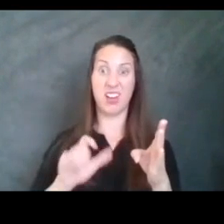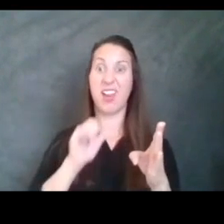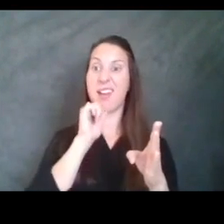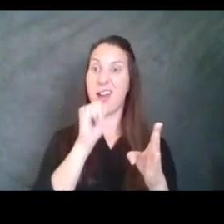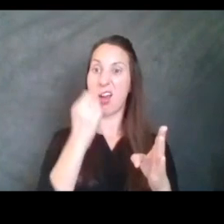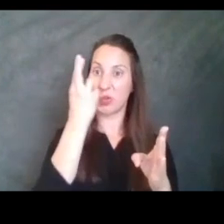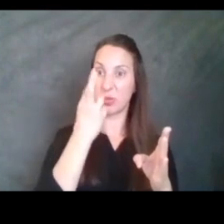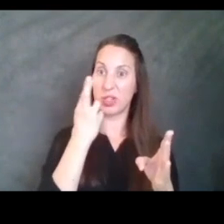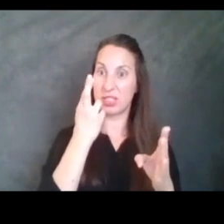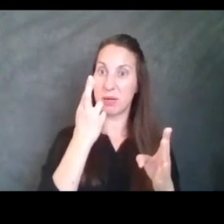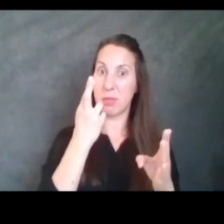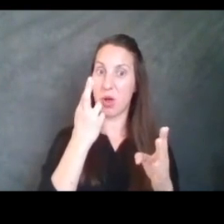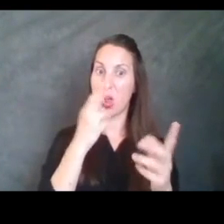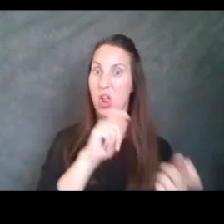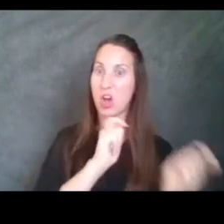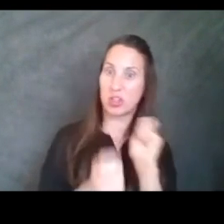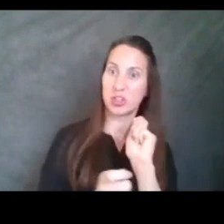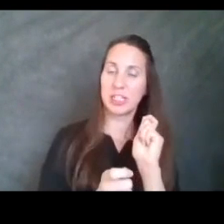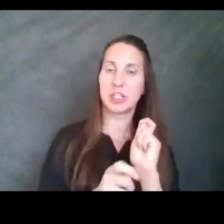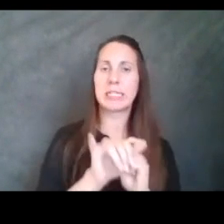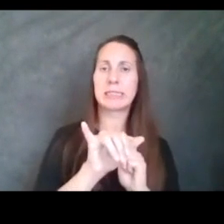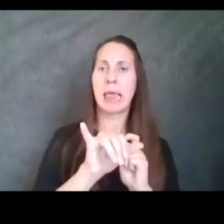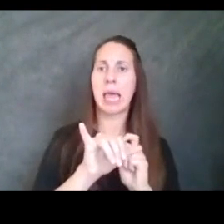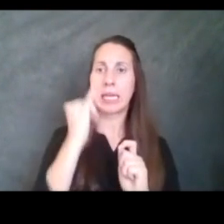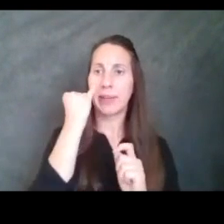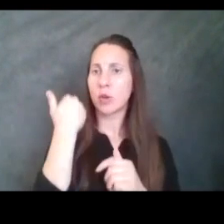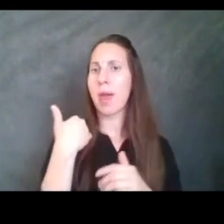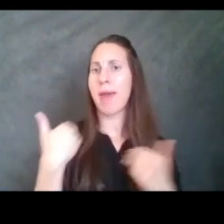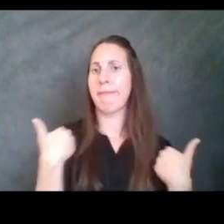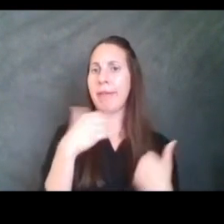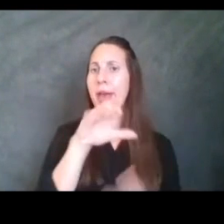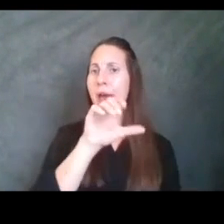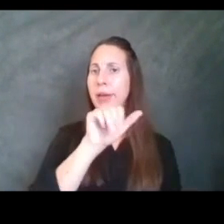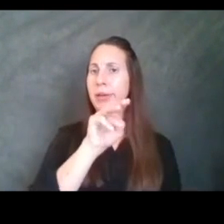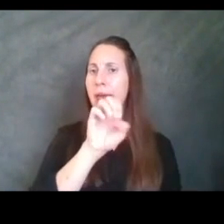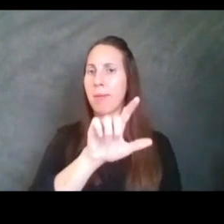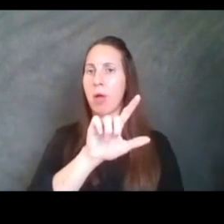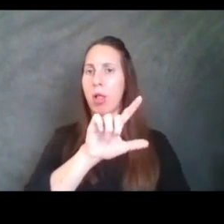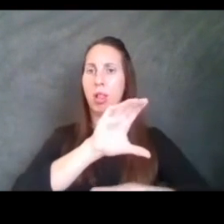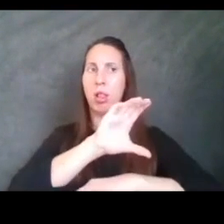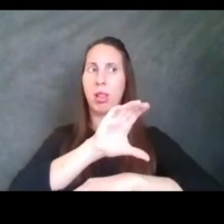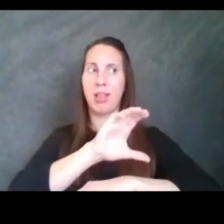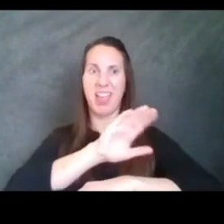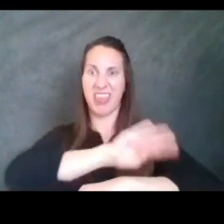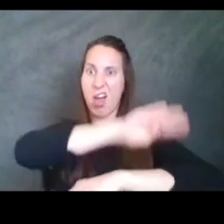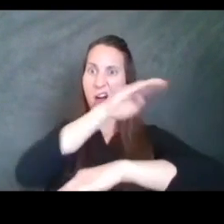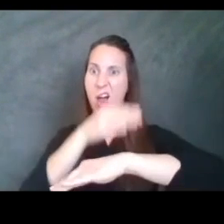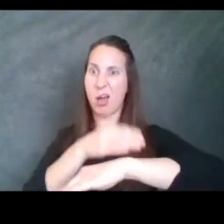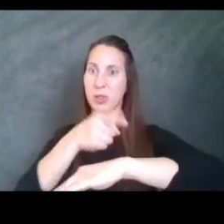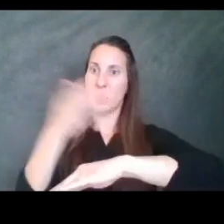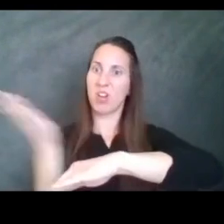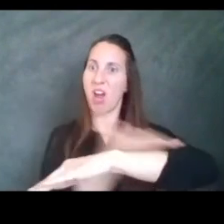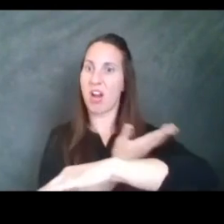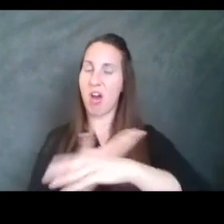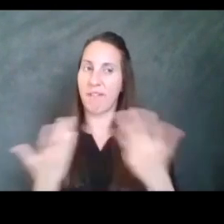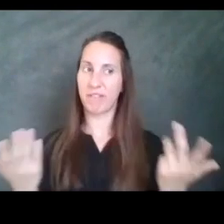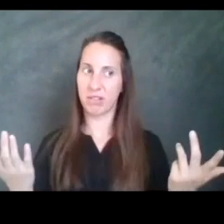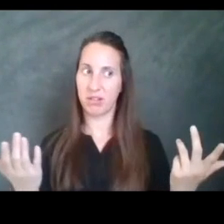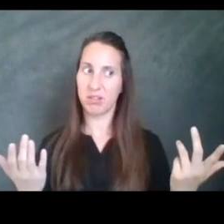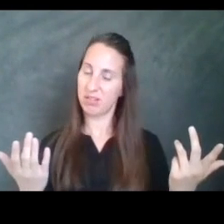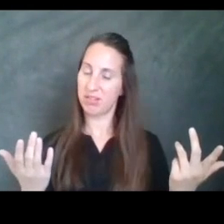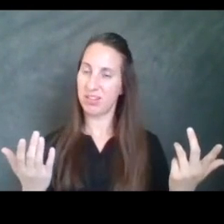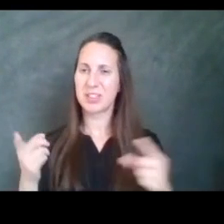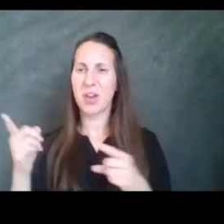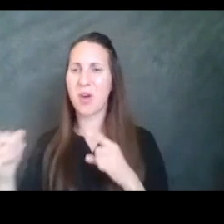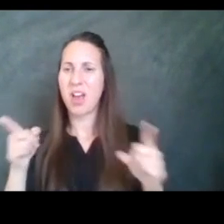it is a huge burden to say it's a fundamental alteration. It's